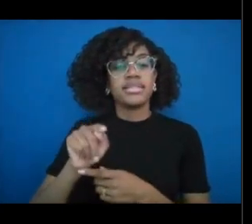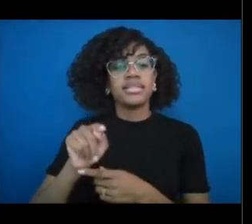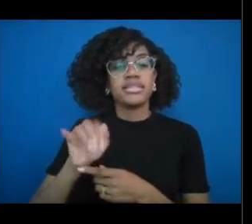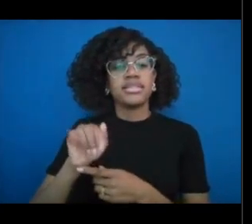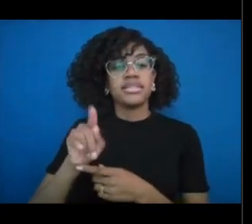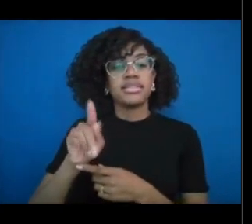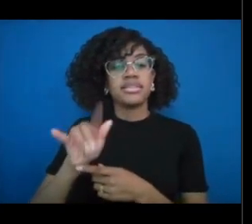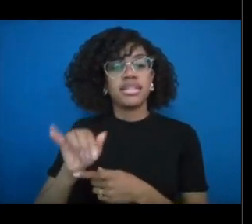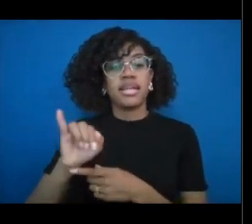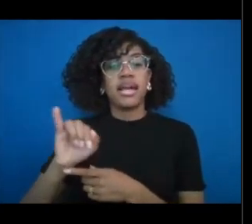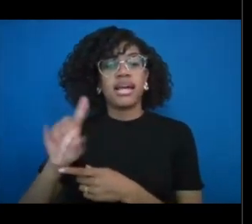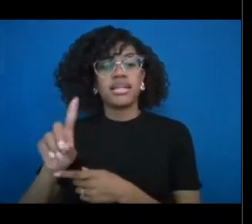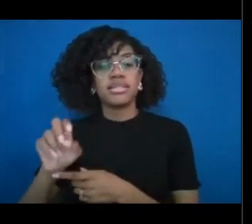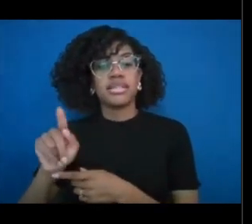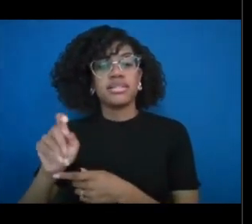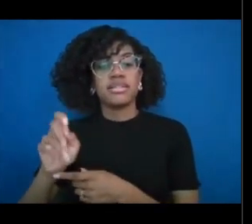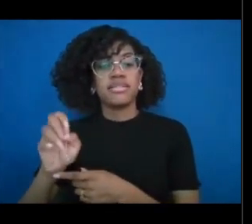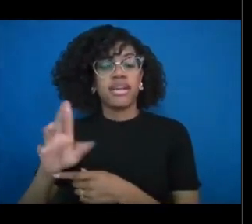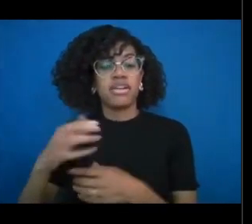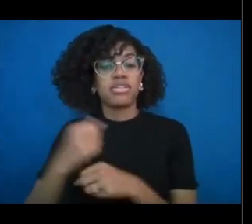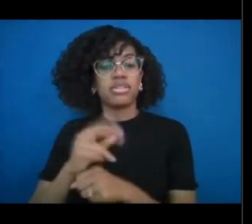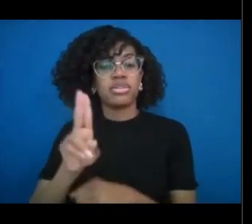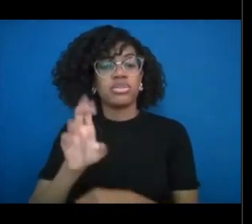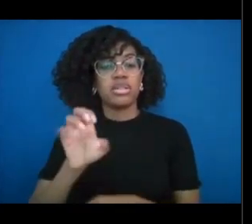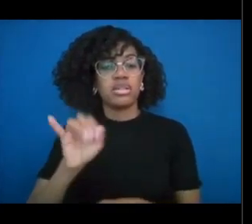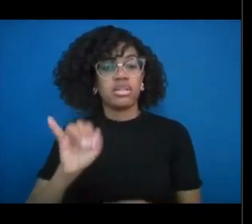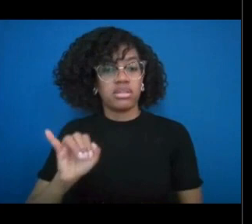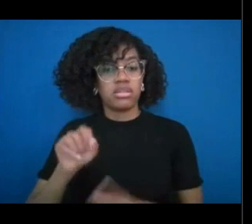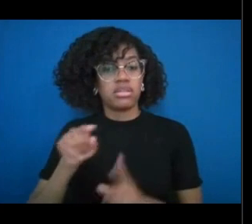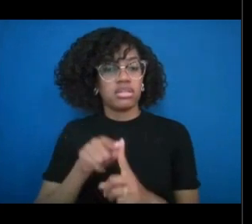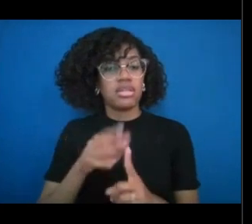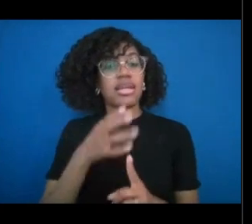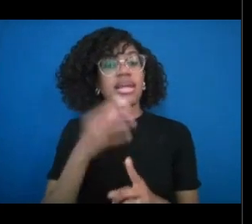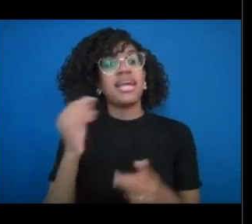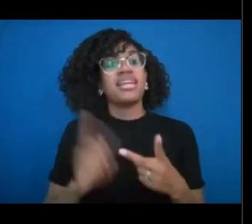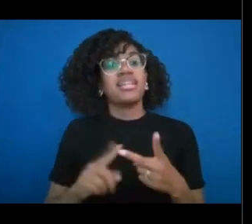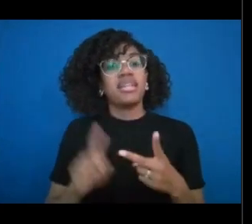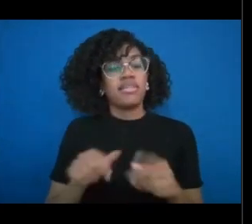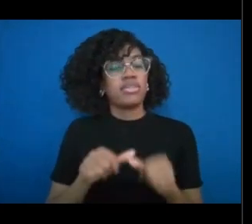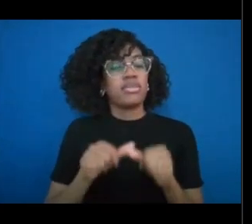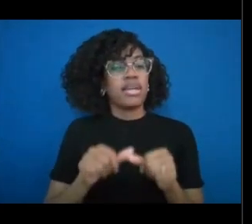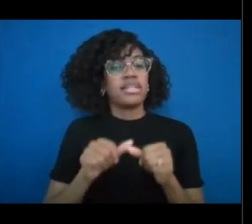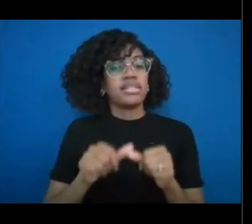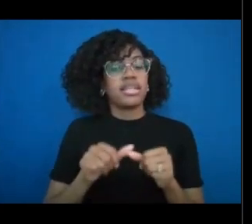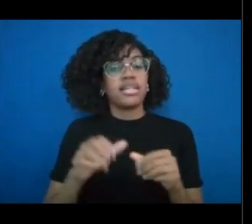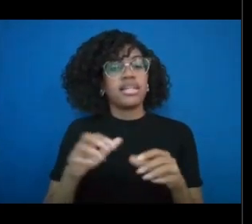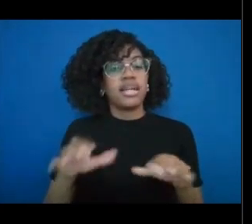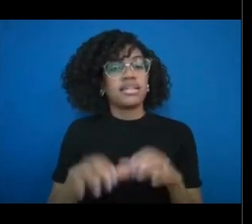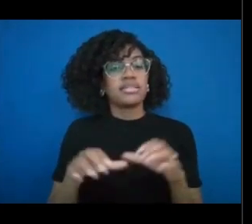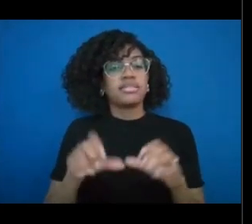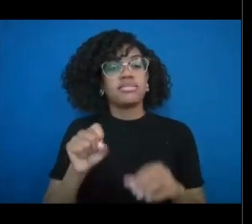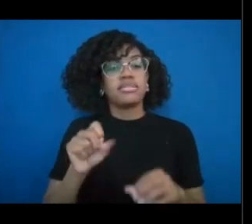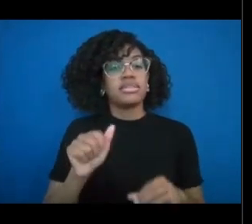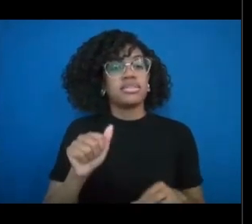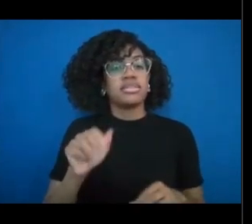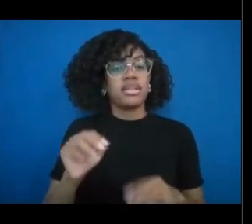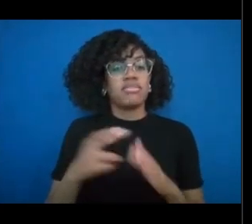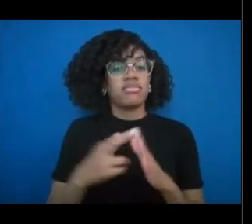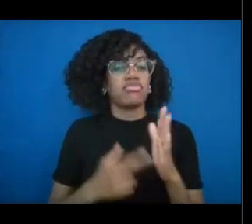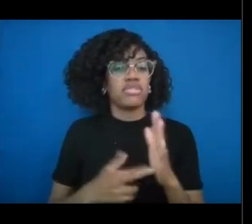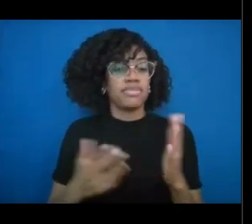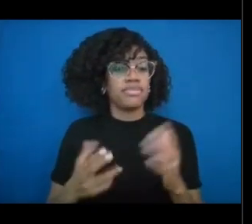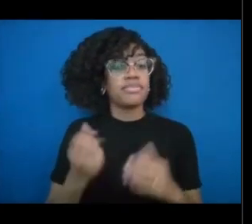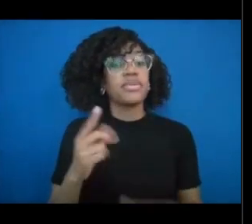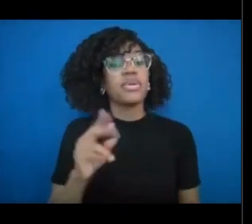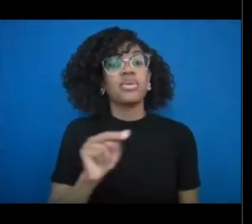any award you may receive, you have to maintain an active SAM registration. NOAA does not